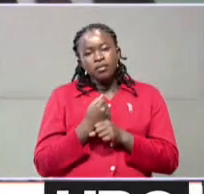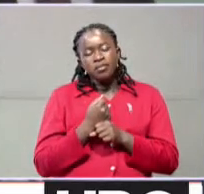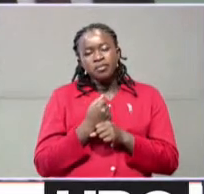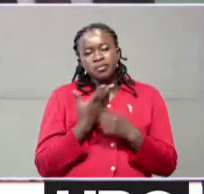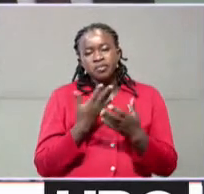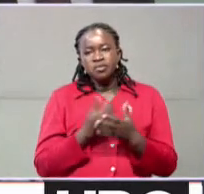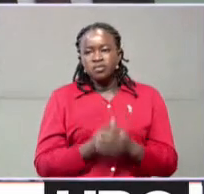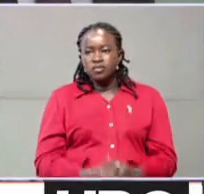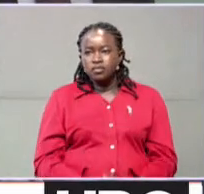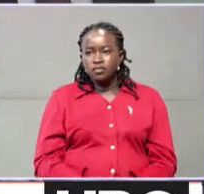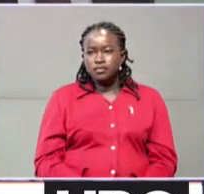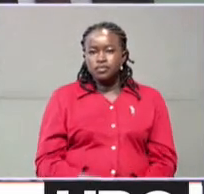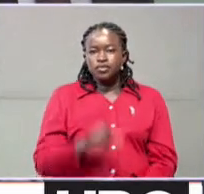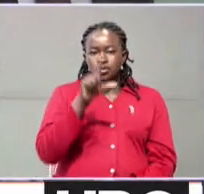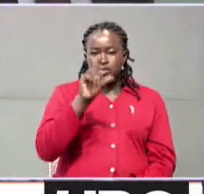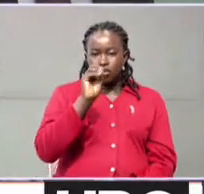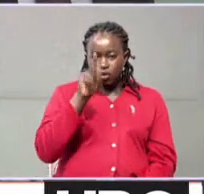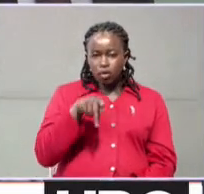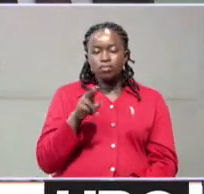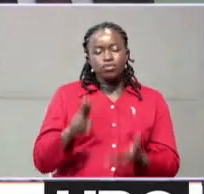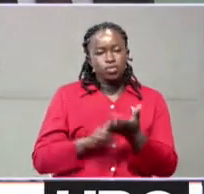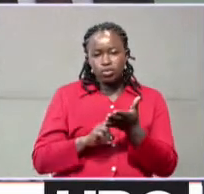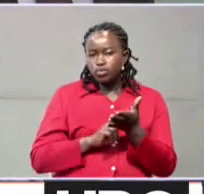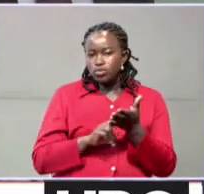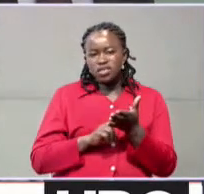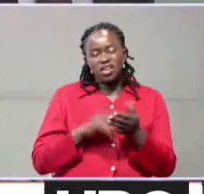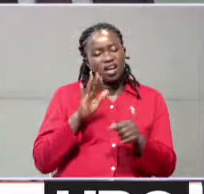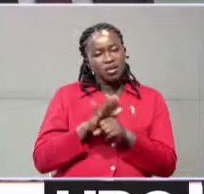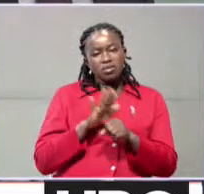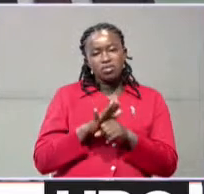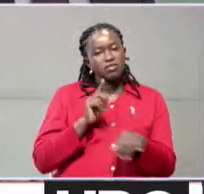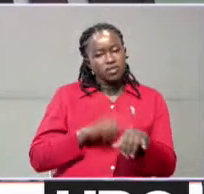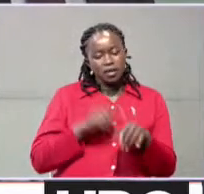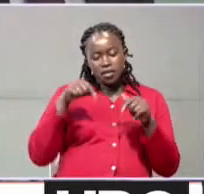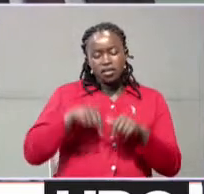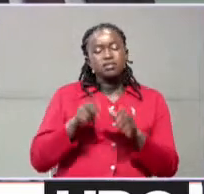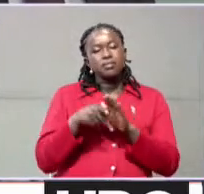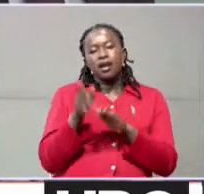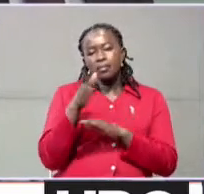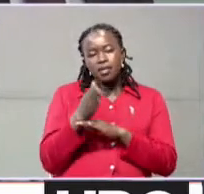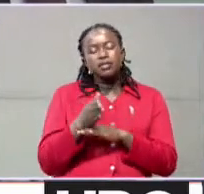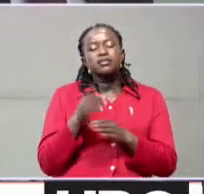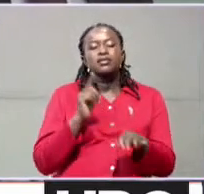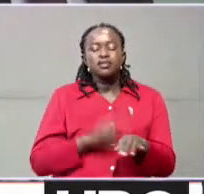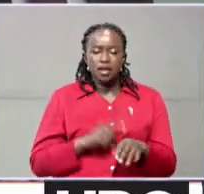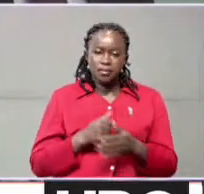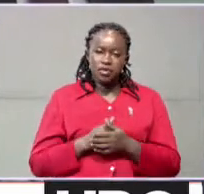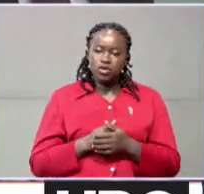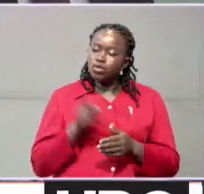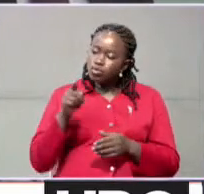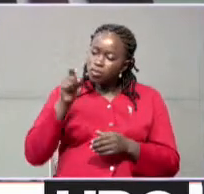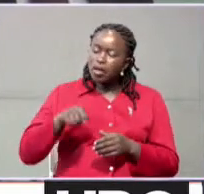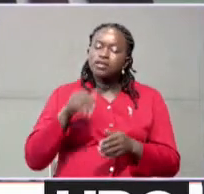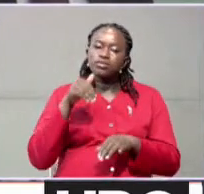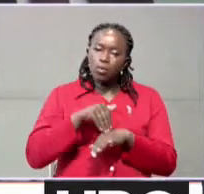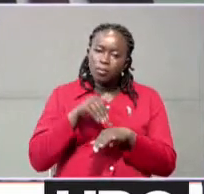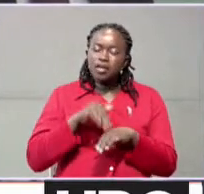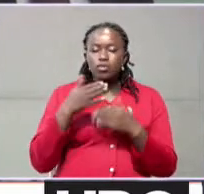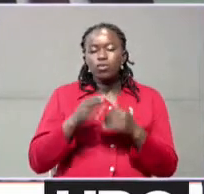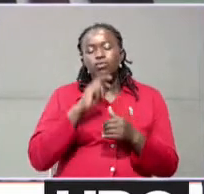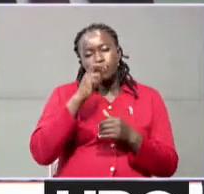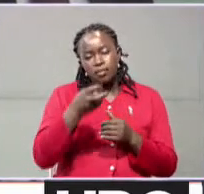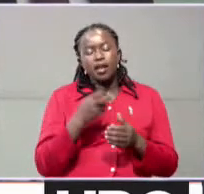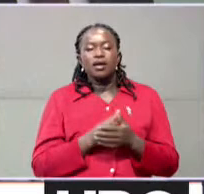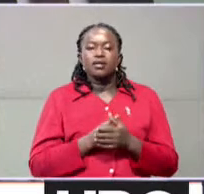i hope you're using a lot of time this is not your time it's prime minister's time so no supposed comment or reply